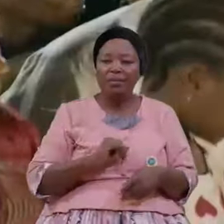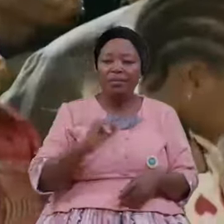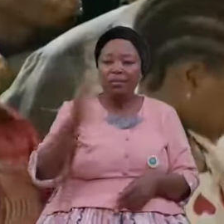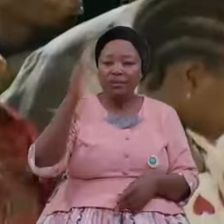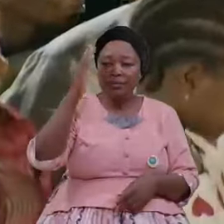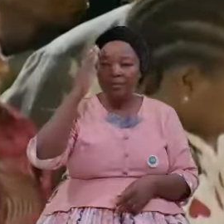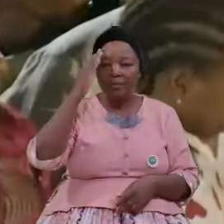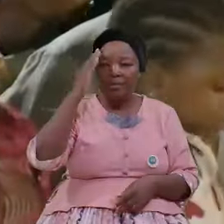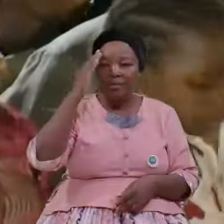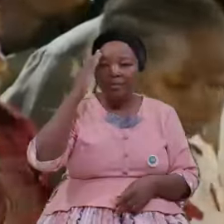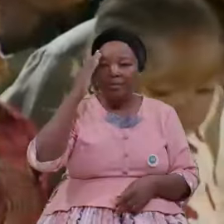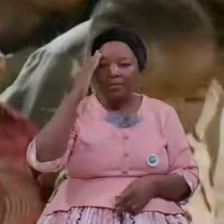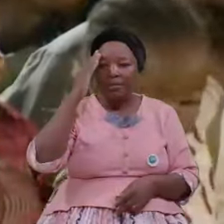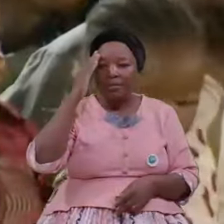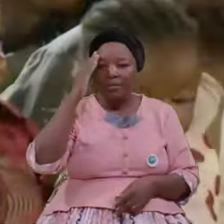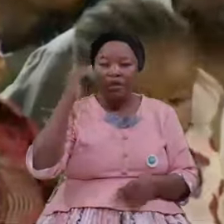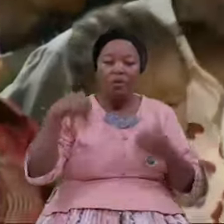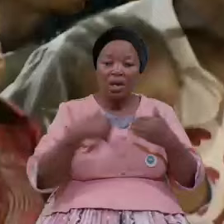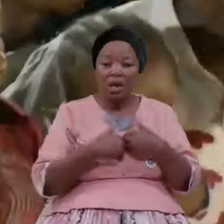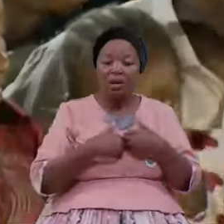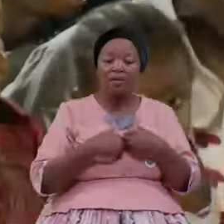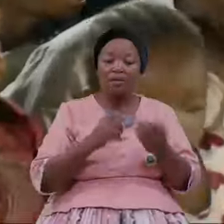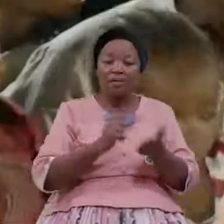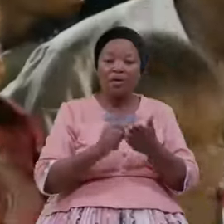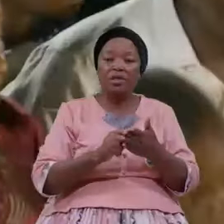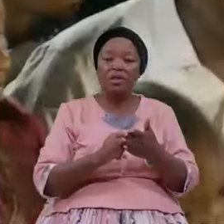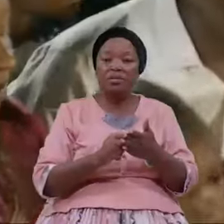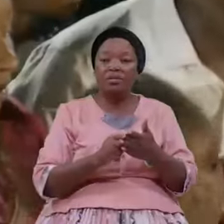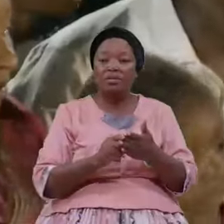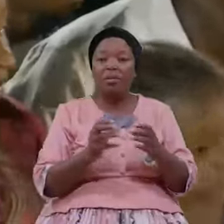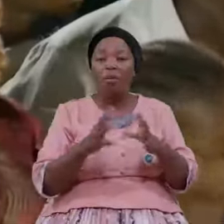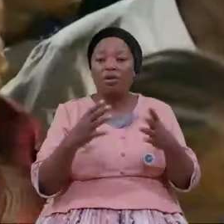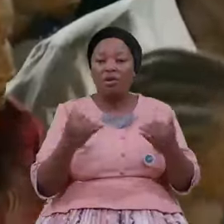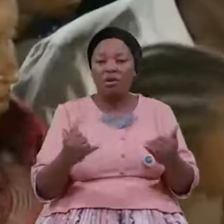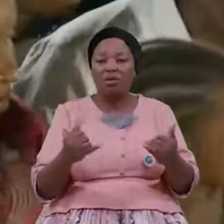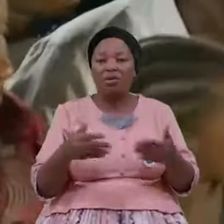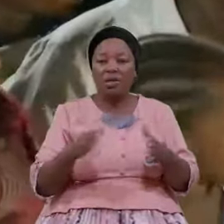we have captured much now. Let's get ready for a miracle.